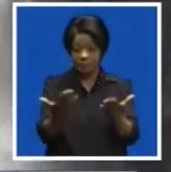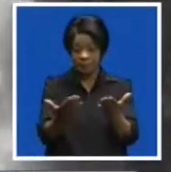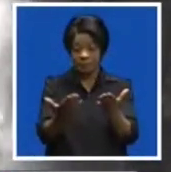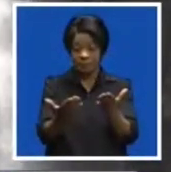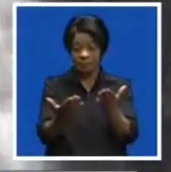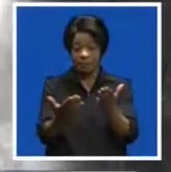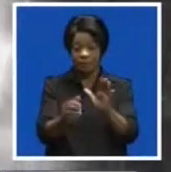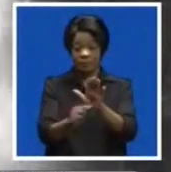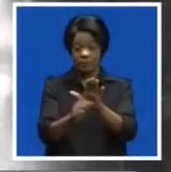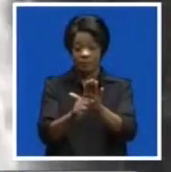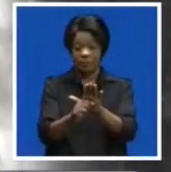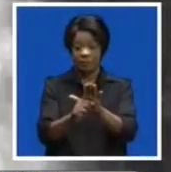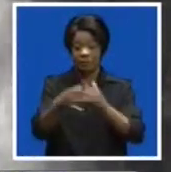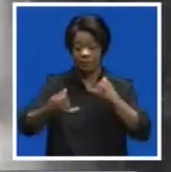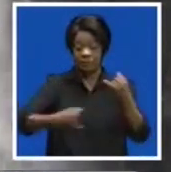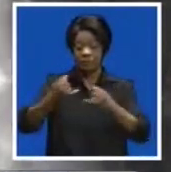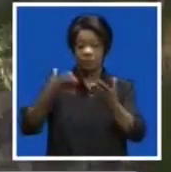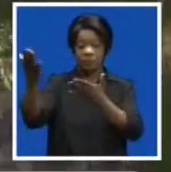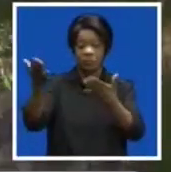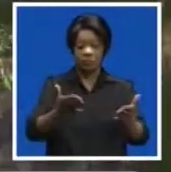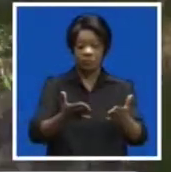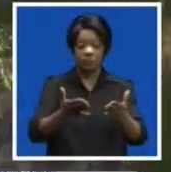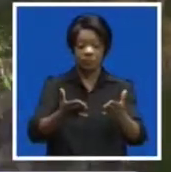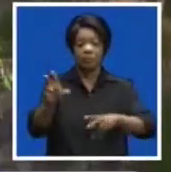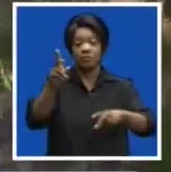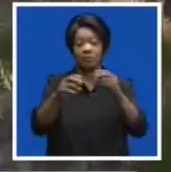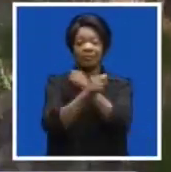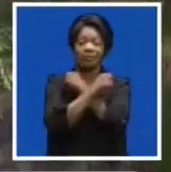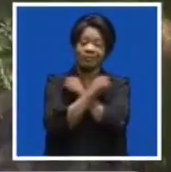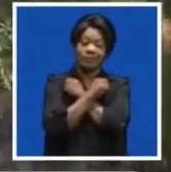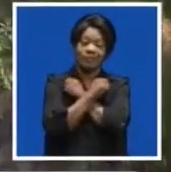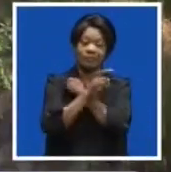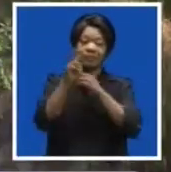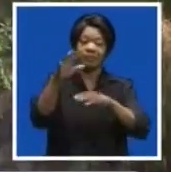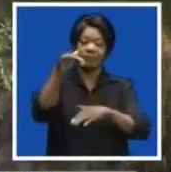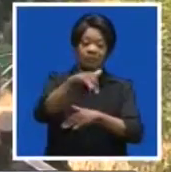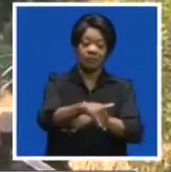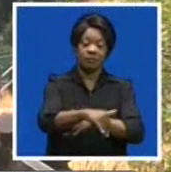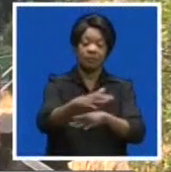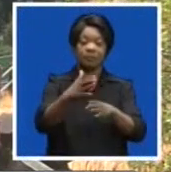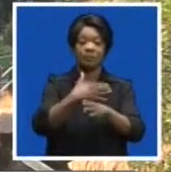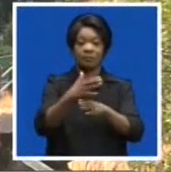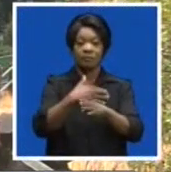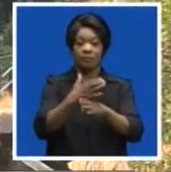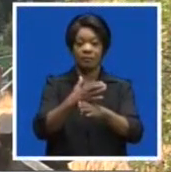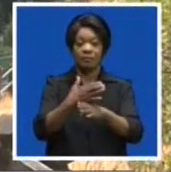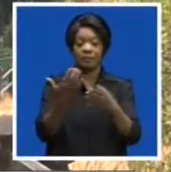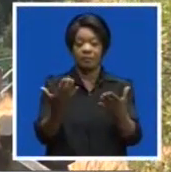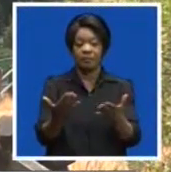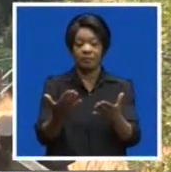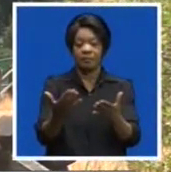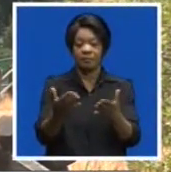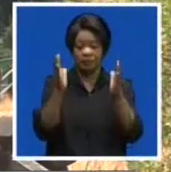sights that have brought joy to people who love the Victoria Falls for business or leisure. Sharon Maseka,